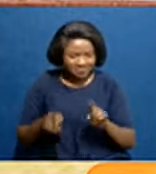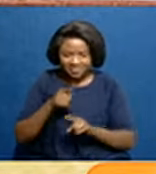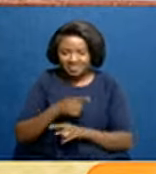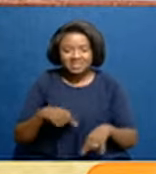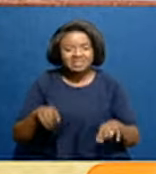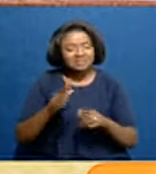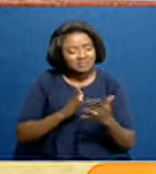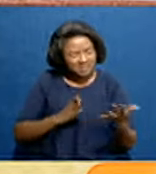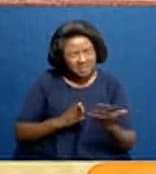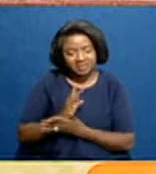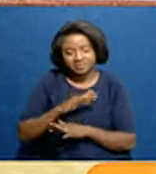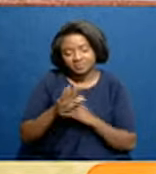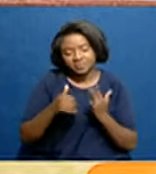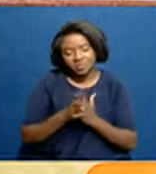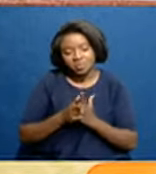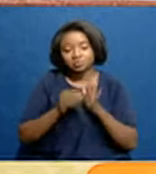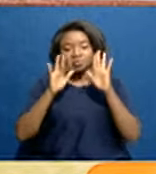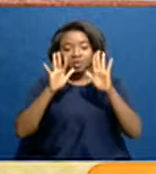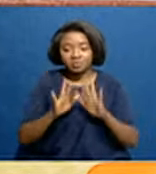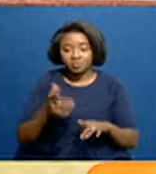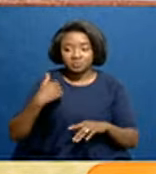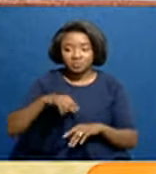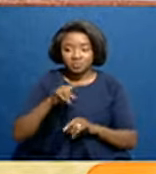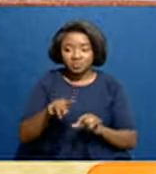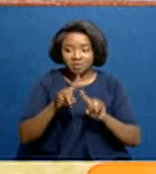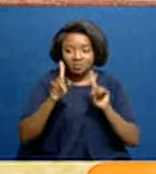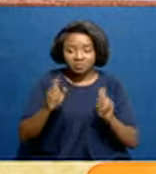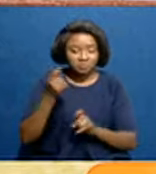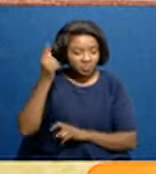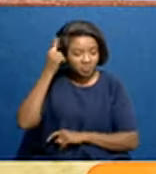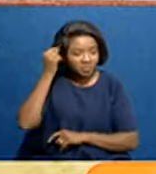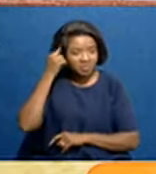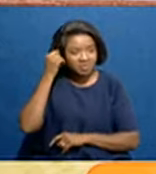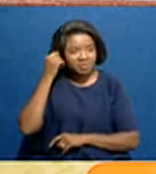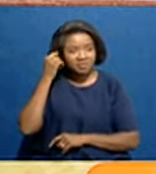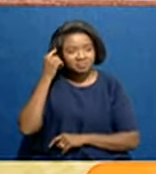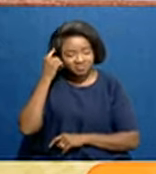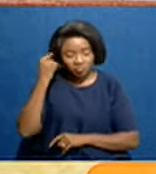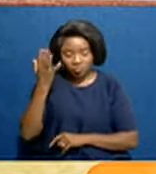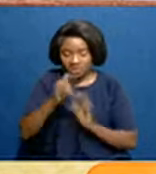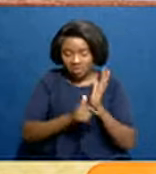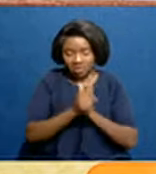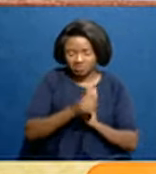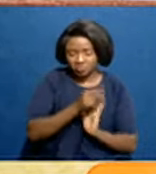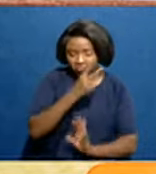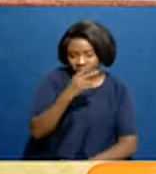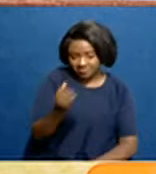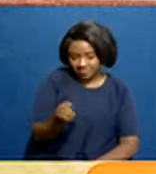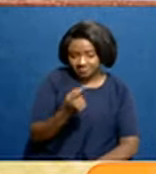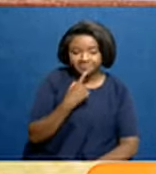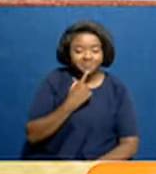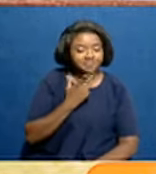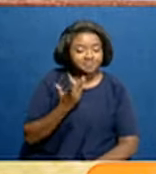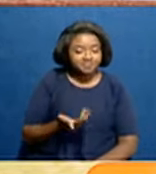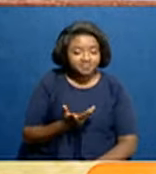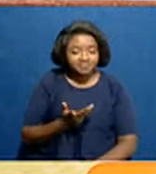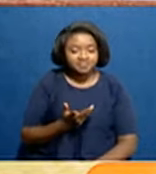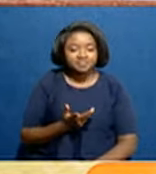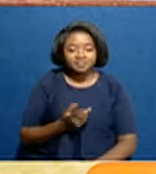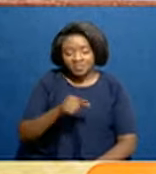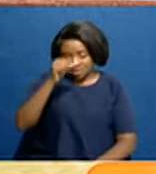we should be asking ourselves is the other way, is the question should be the other way around. Because Article 25 says that the